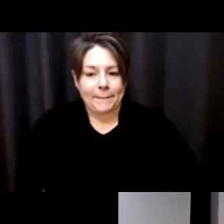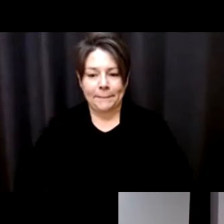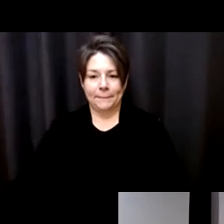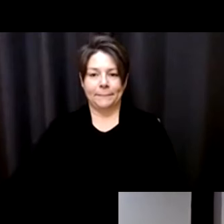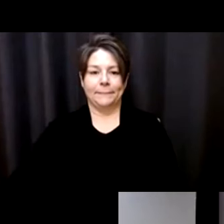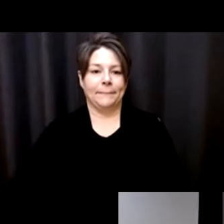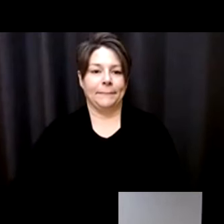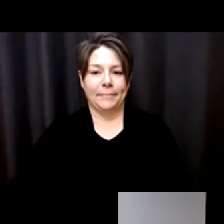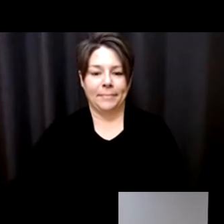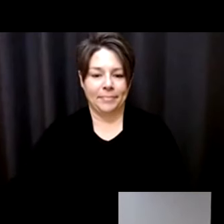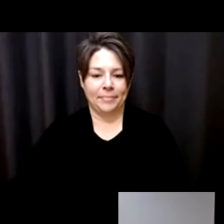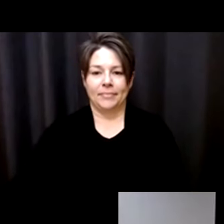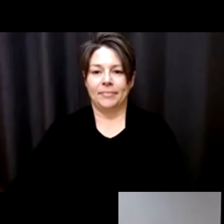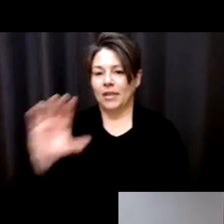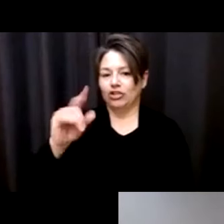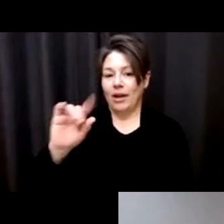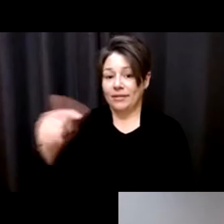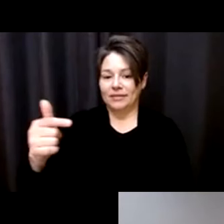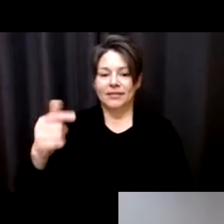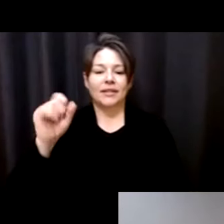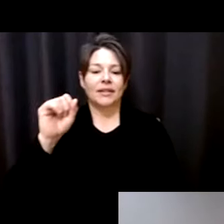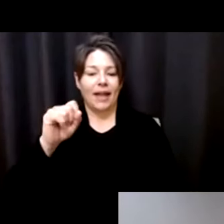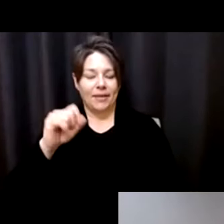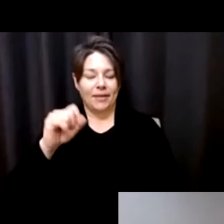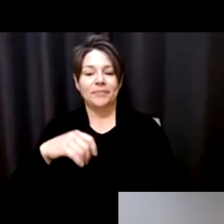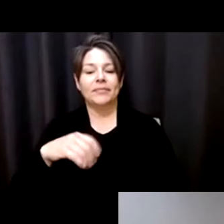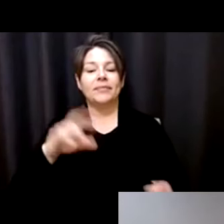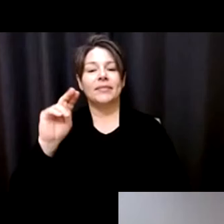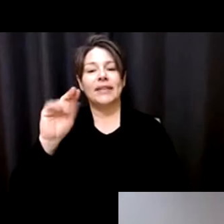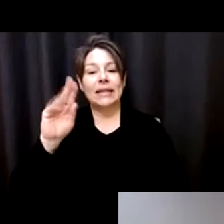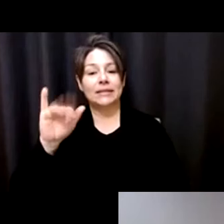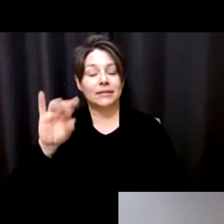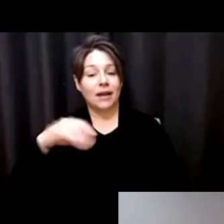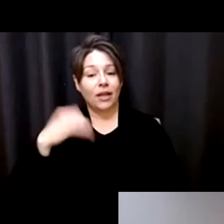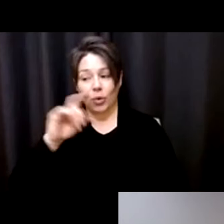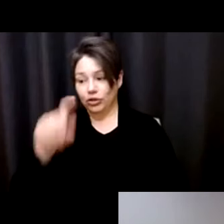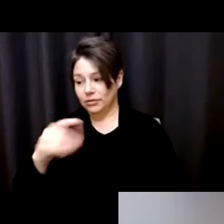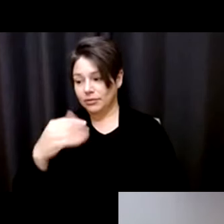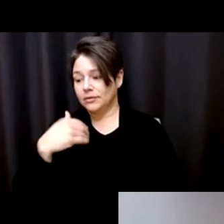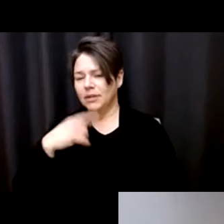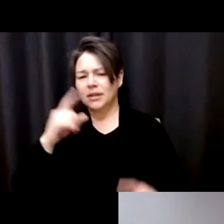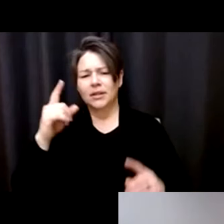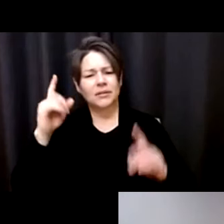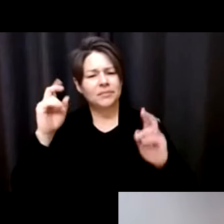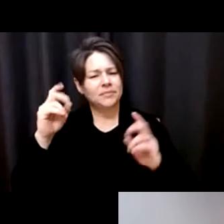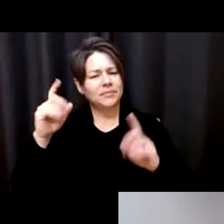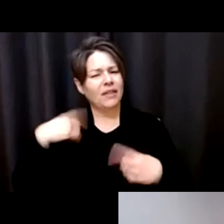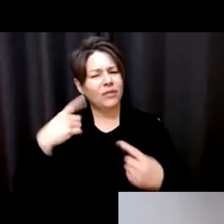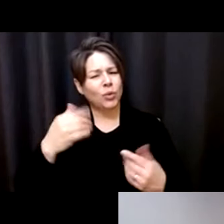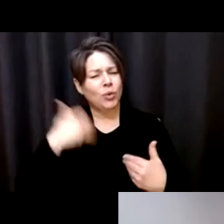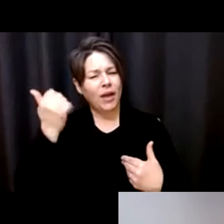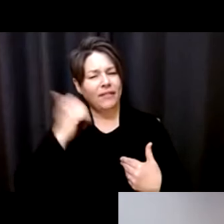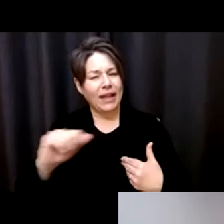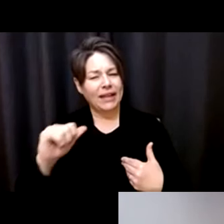All right. Brad, do you want to take the next one? Yeah, I do. So Nancy, we have another question here. It's, have you had any particularly